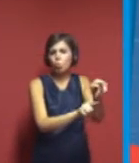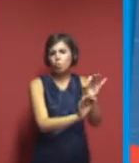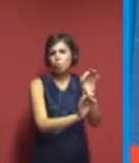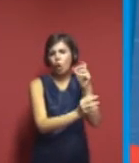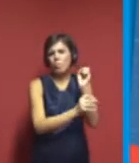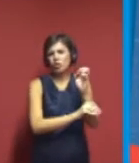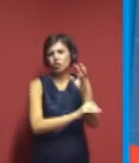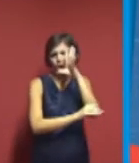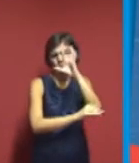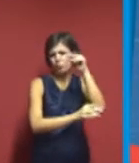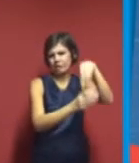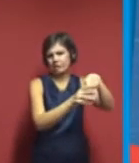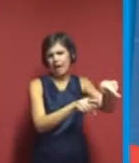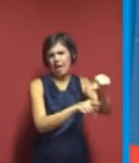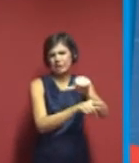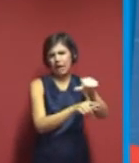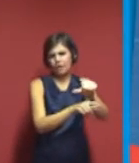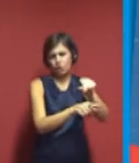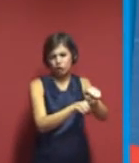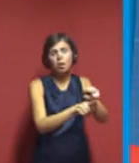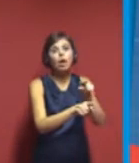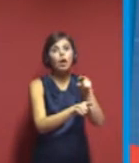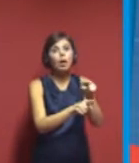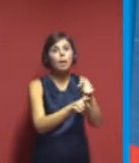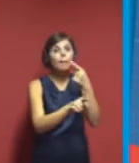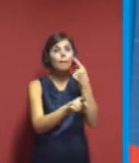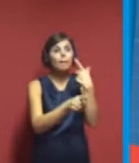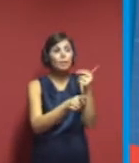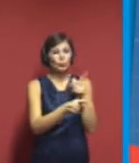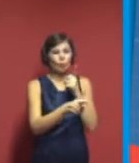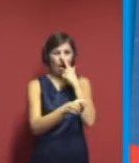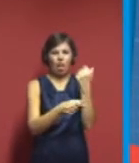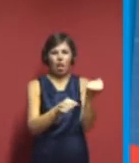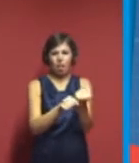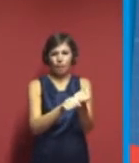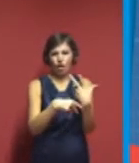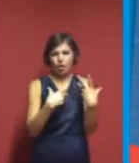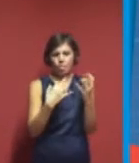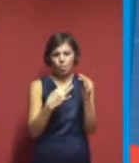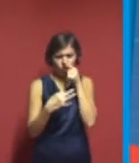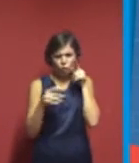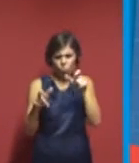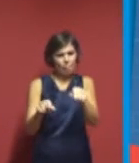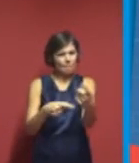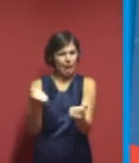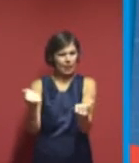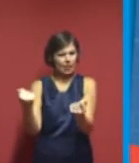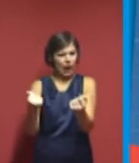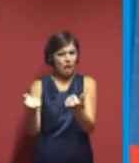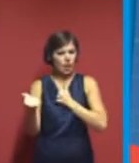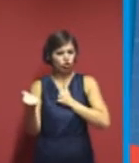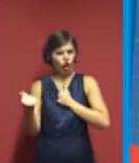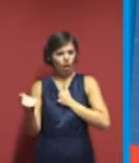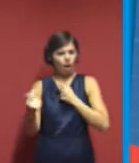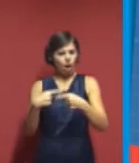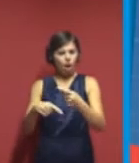car just drove about 500,000 kilometers without any accident. So I decided to create a small part of